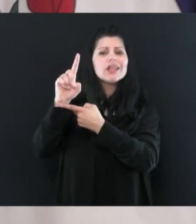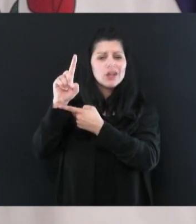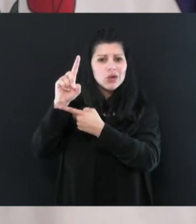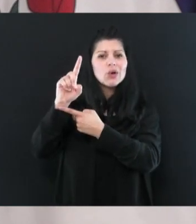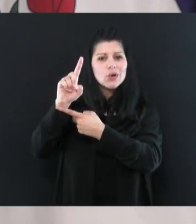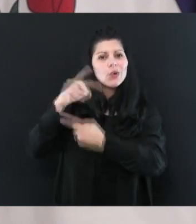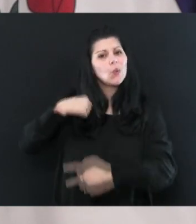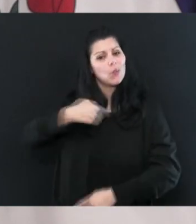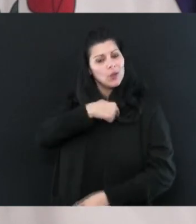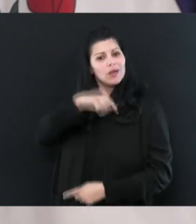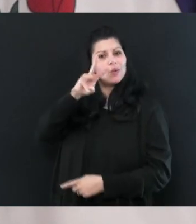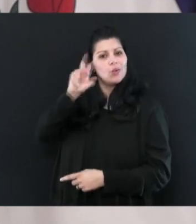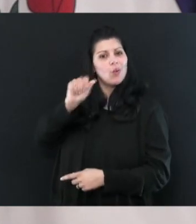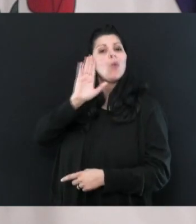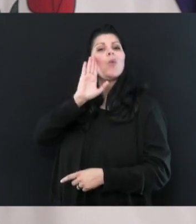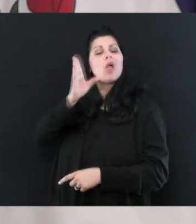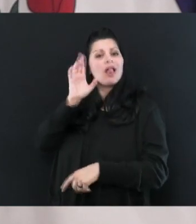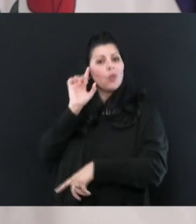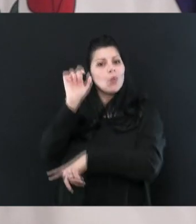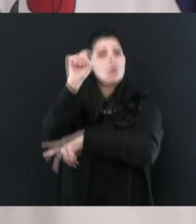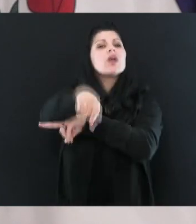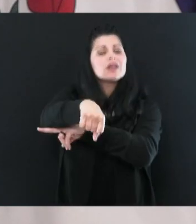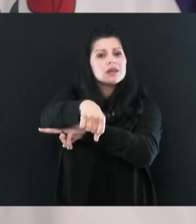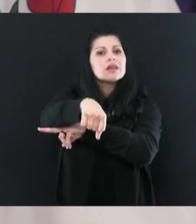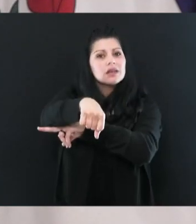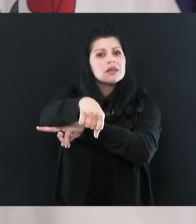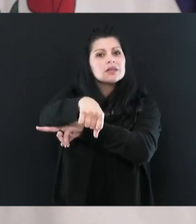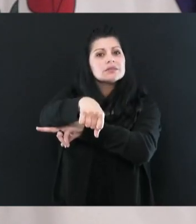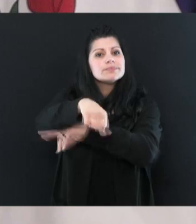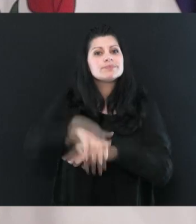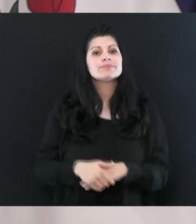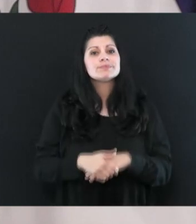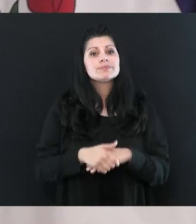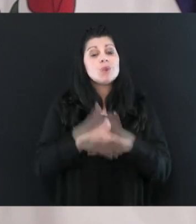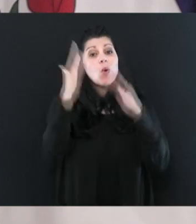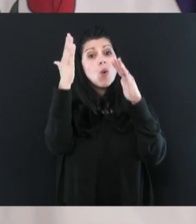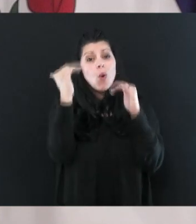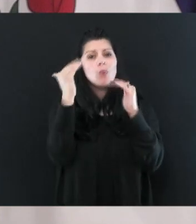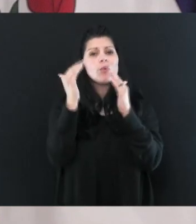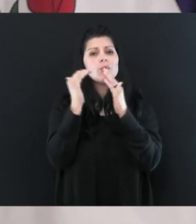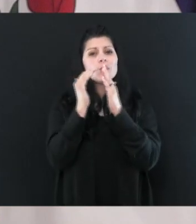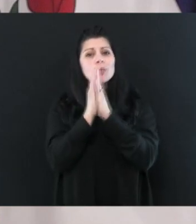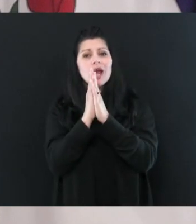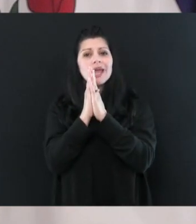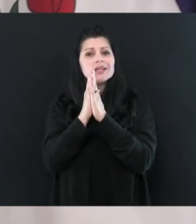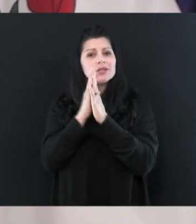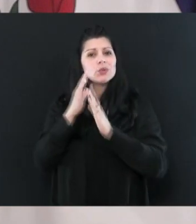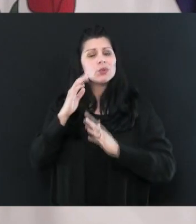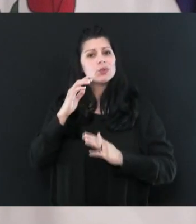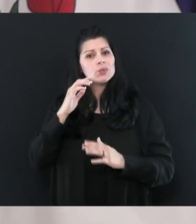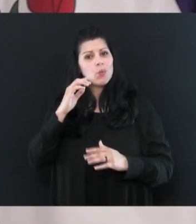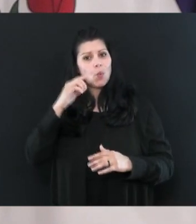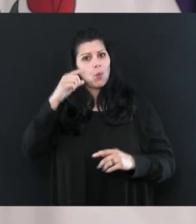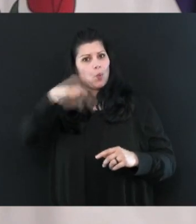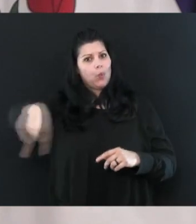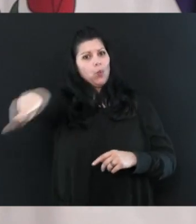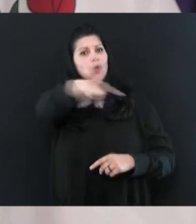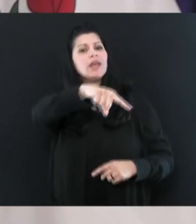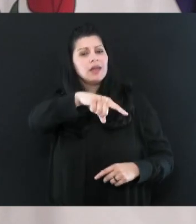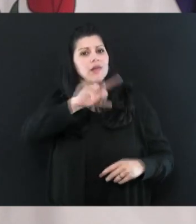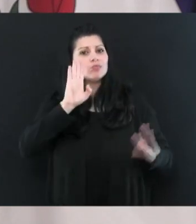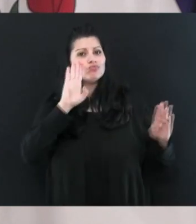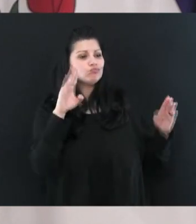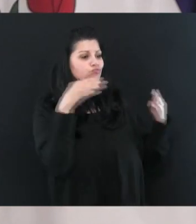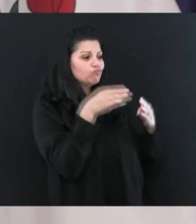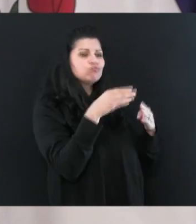for that, I hope and pray we always remember all those we've lost and all those that are helping so much.